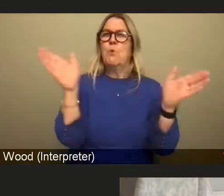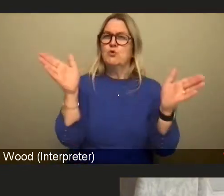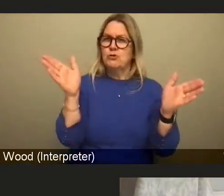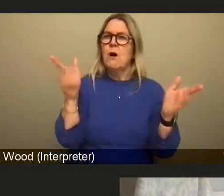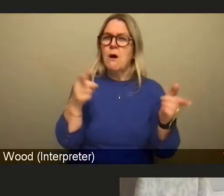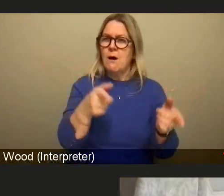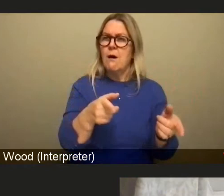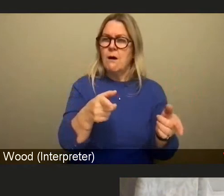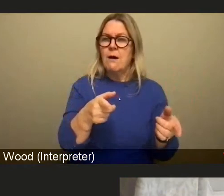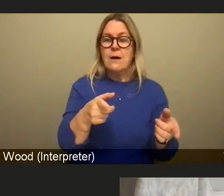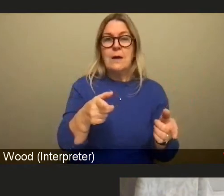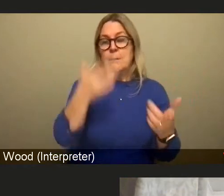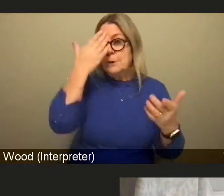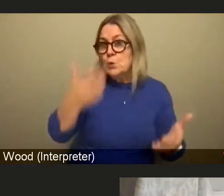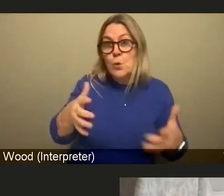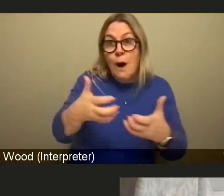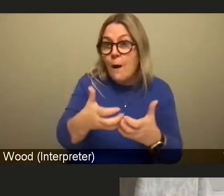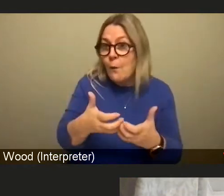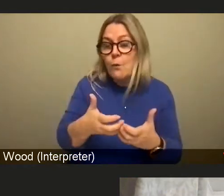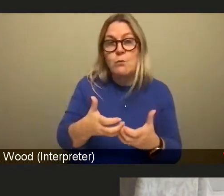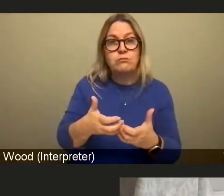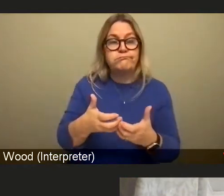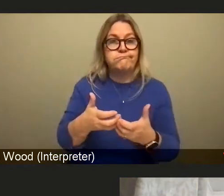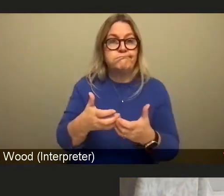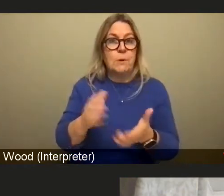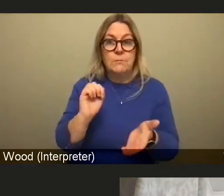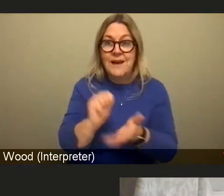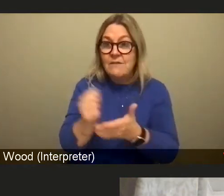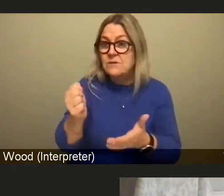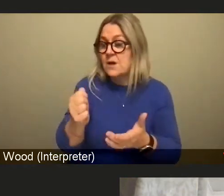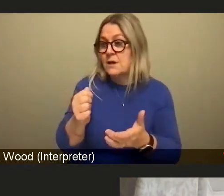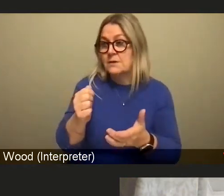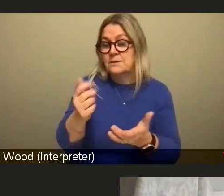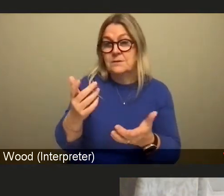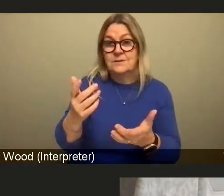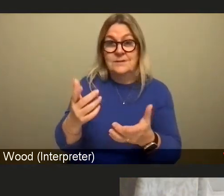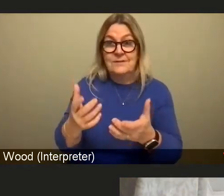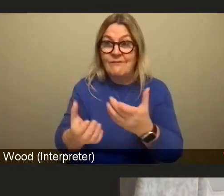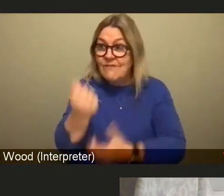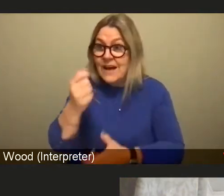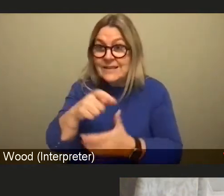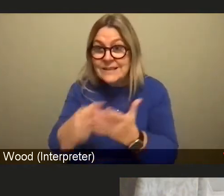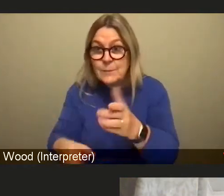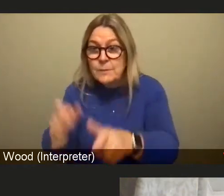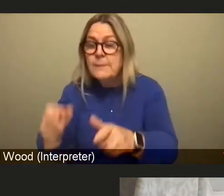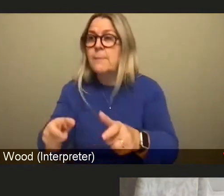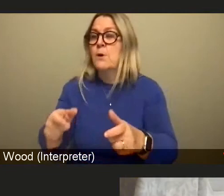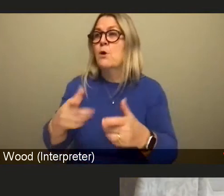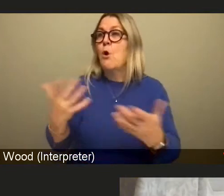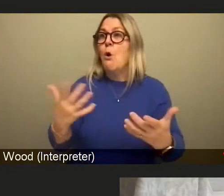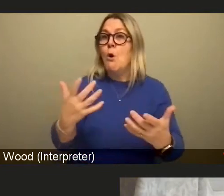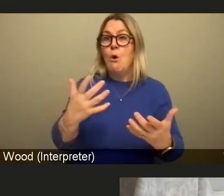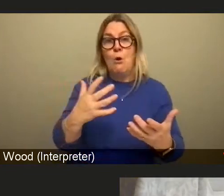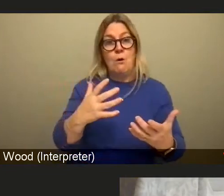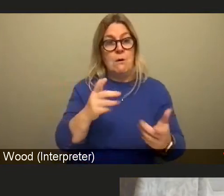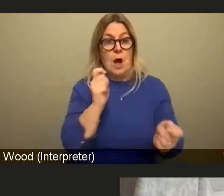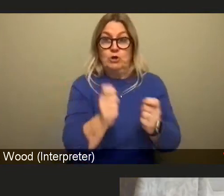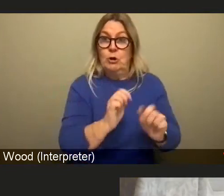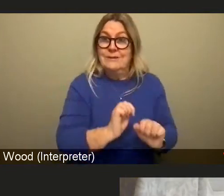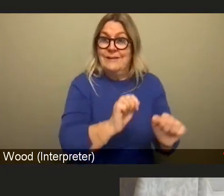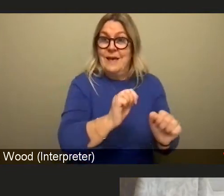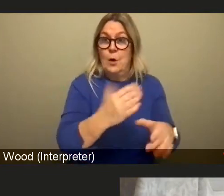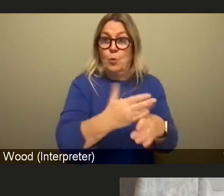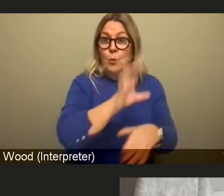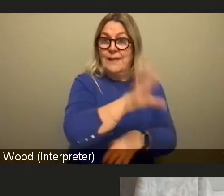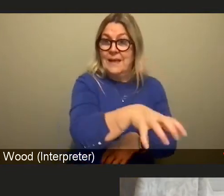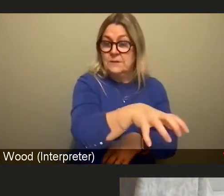applicants. We're not sure how to address, for example, somebody's workplace support needs. And I think it's really healthy we're starting to